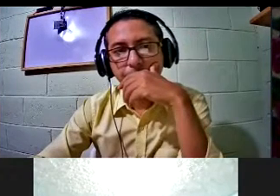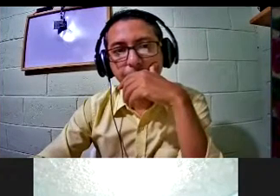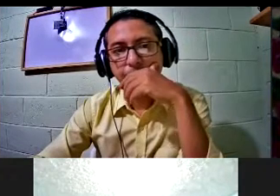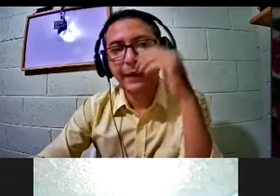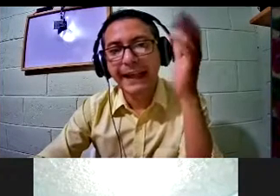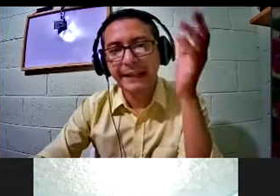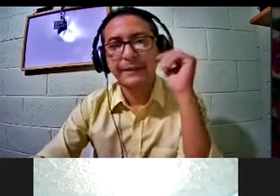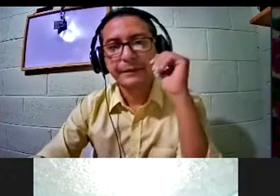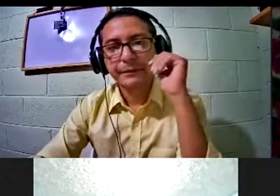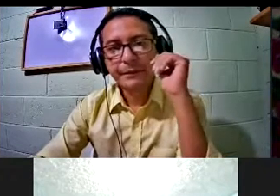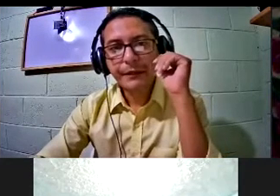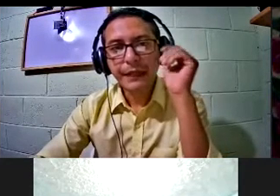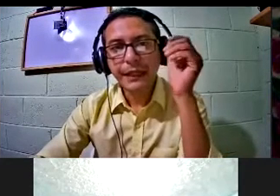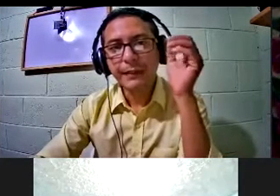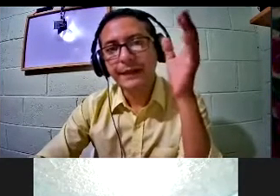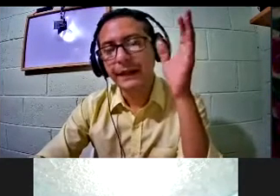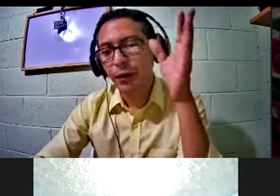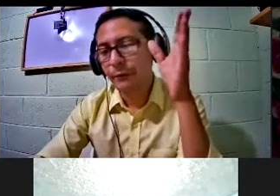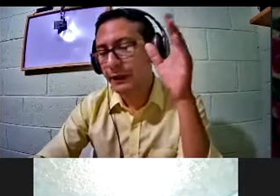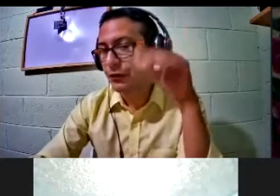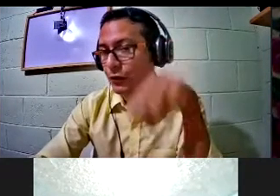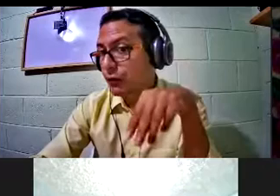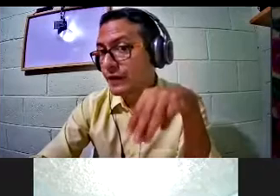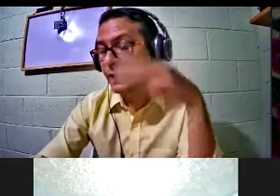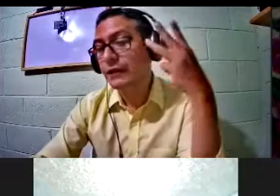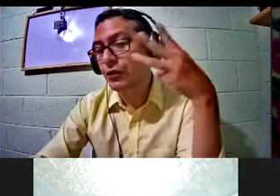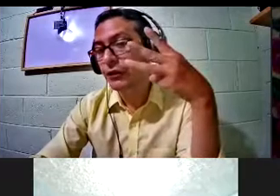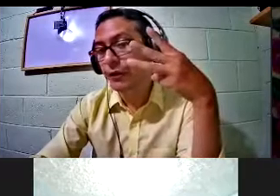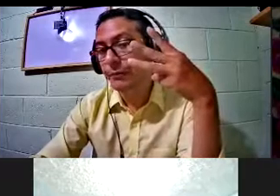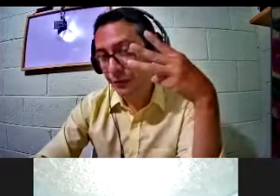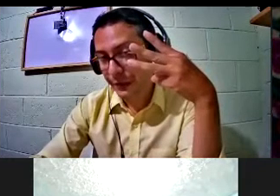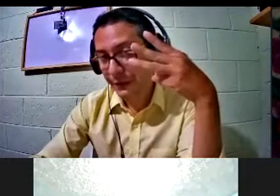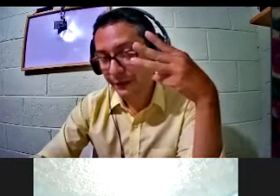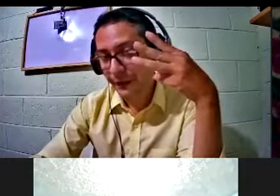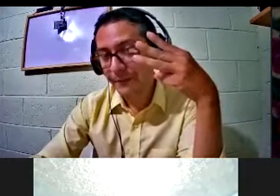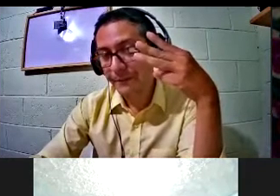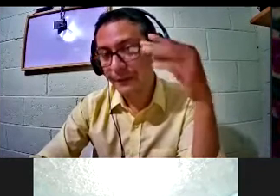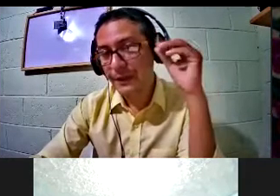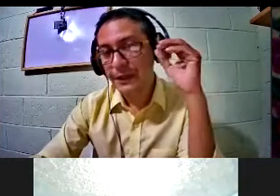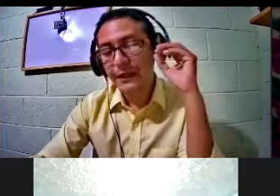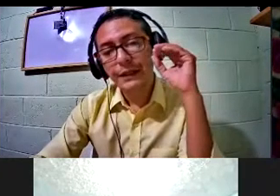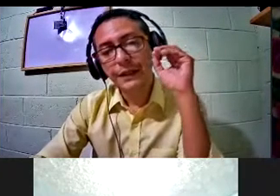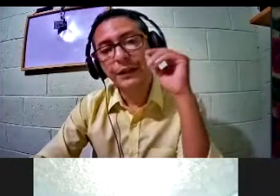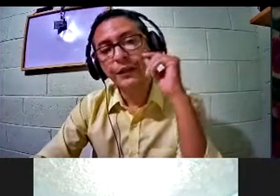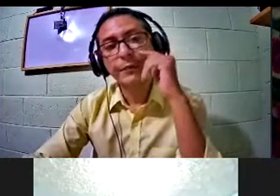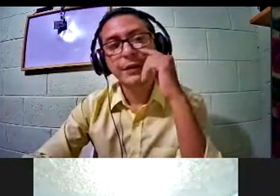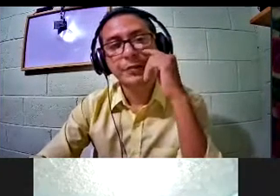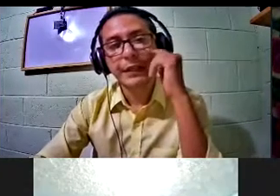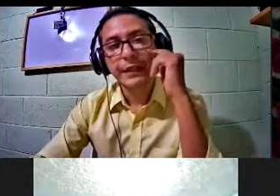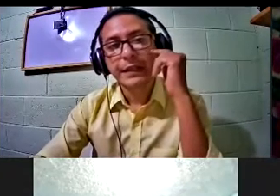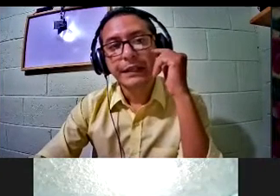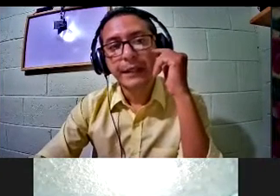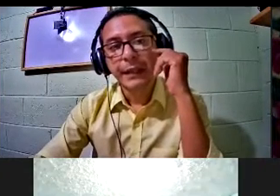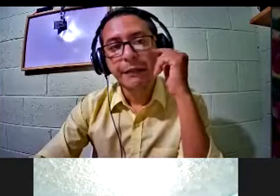talk about planned events at the workplace. Today we start unit number 3, okay? The unit number